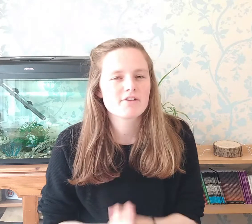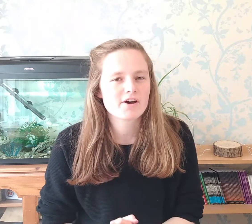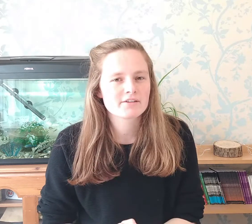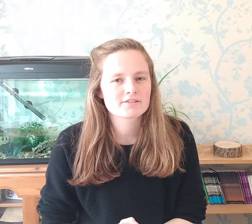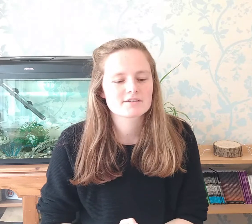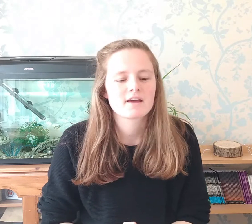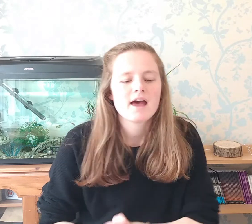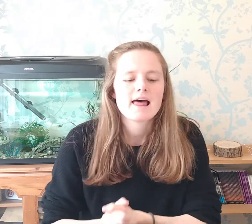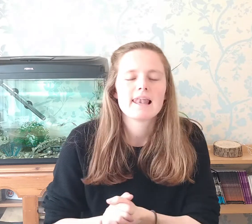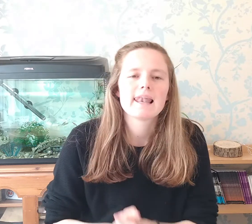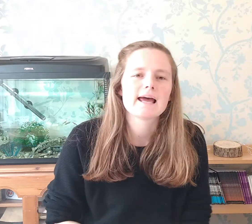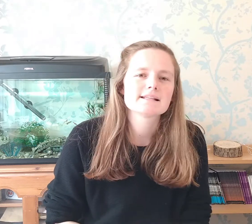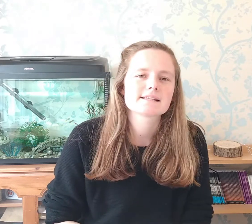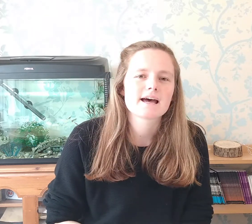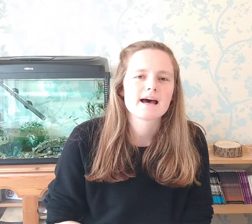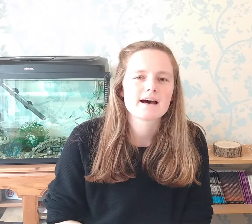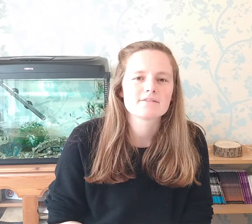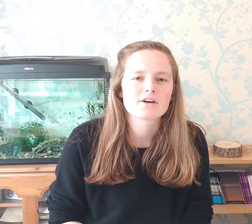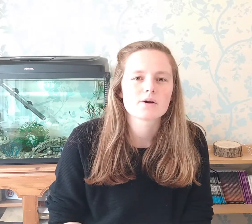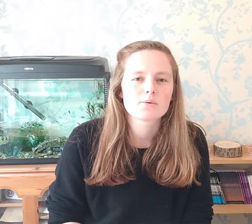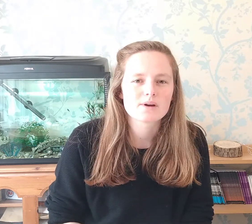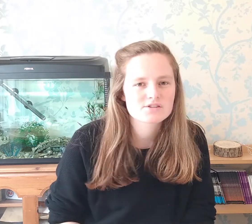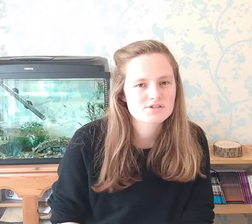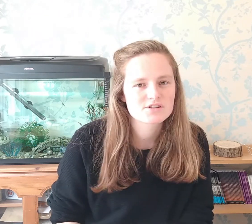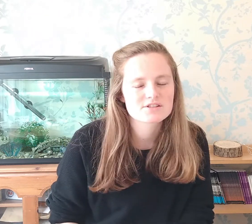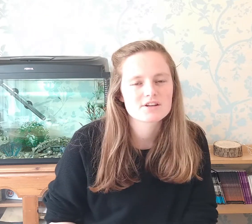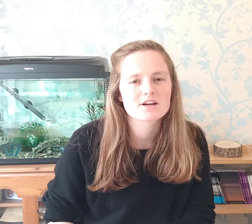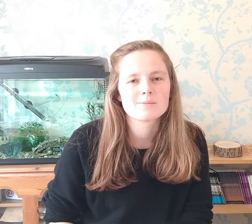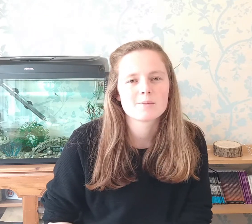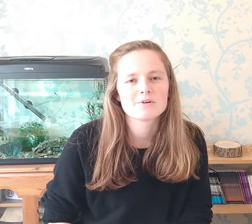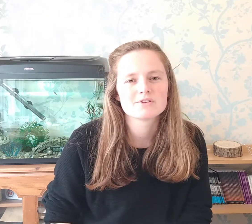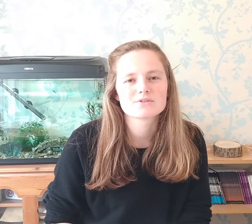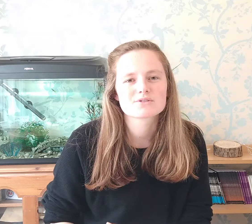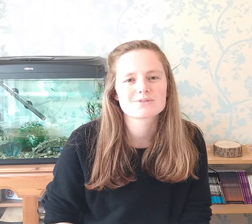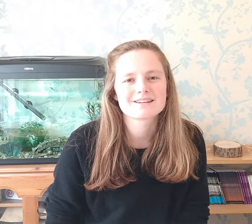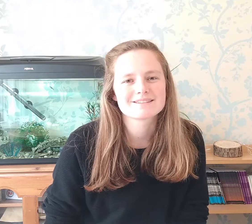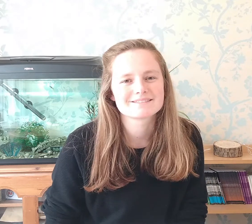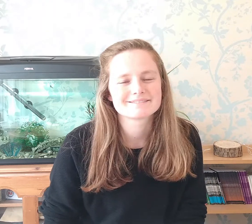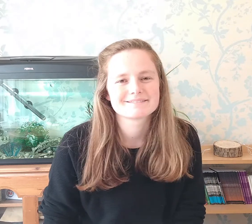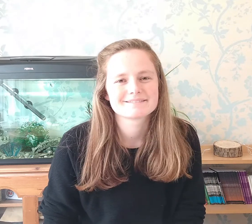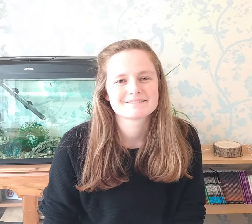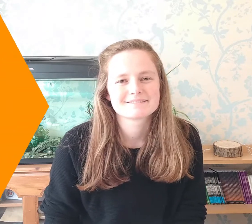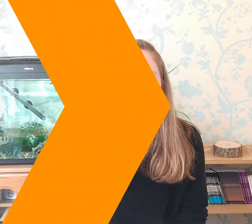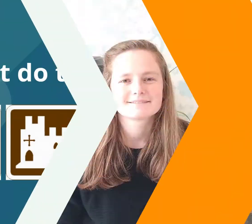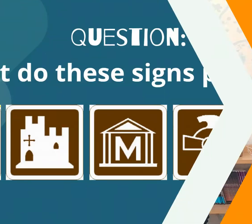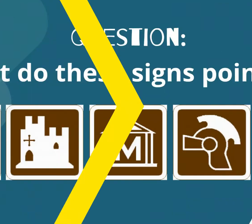But first, let's have a question that's going to come up on your screen.